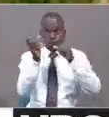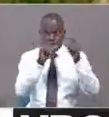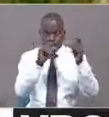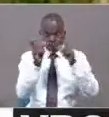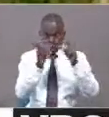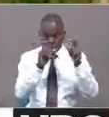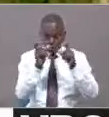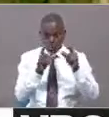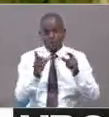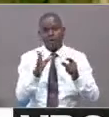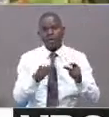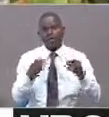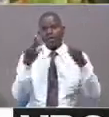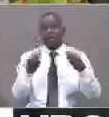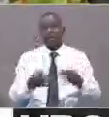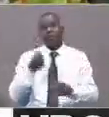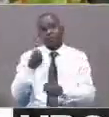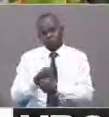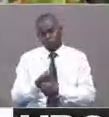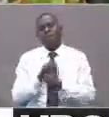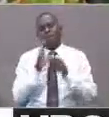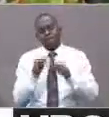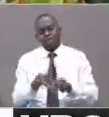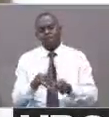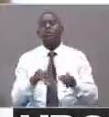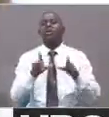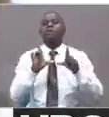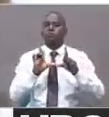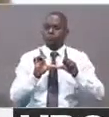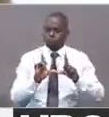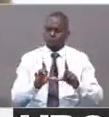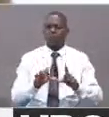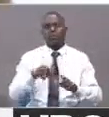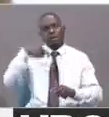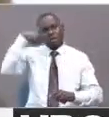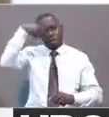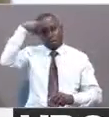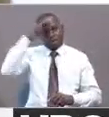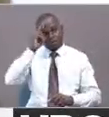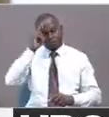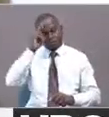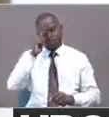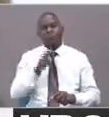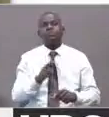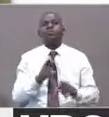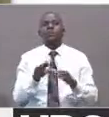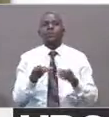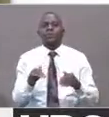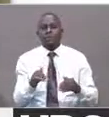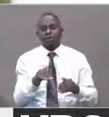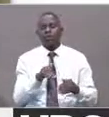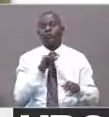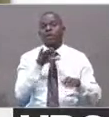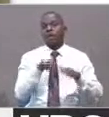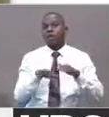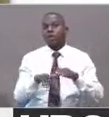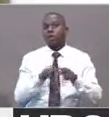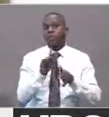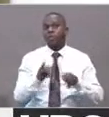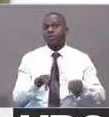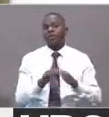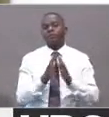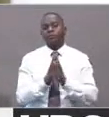ball, that whatever we do must bring reward, must resonate with the lives of the ordinary people. Present at the